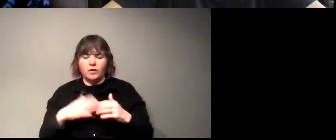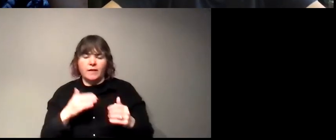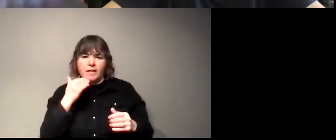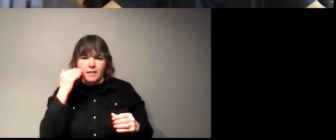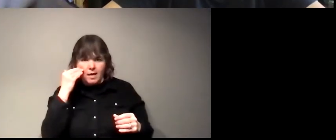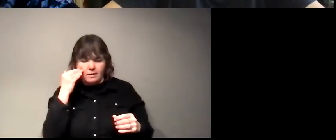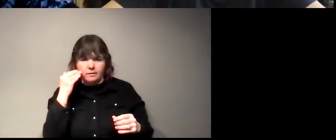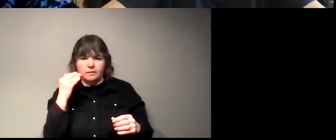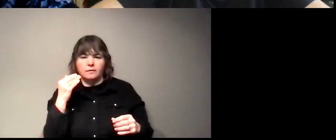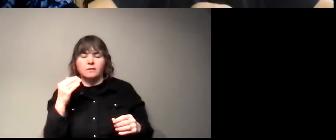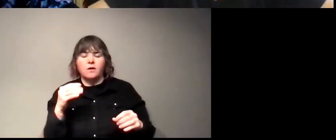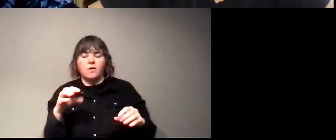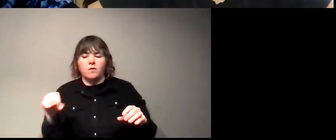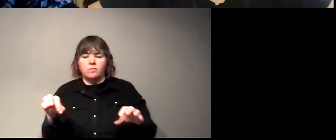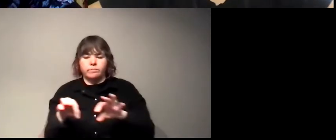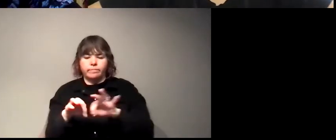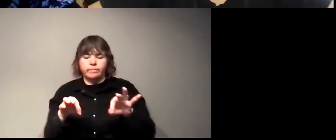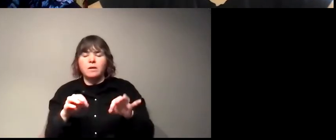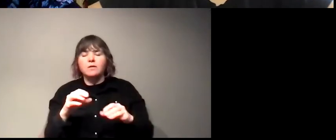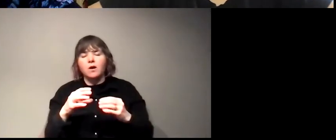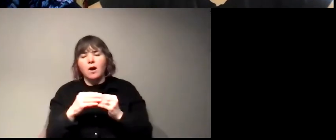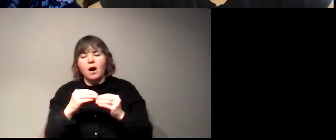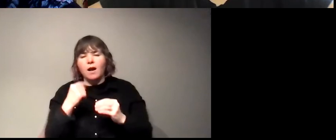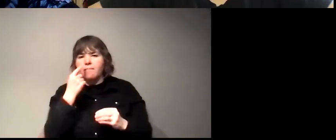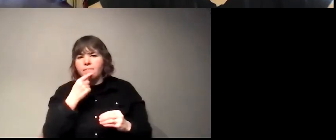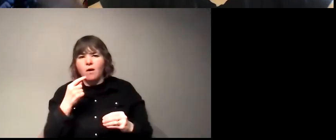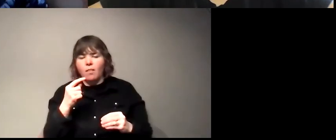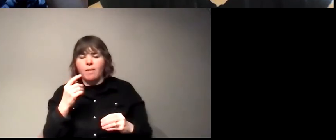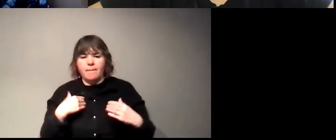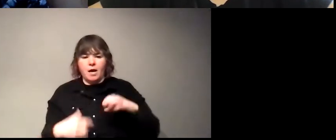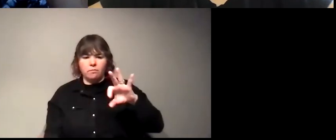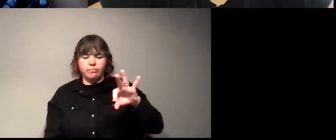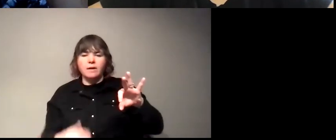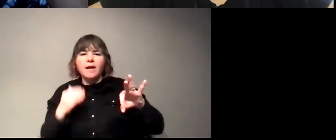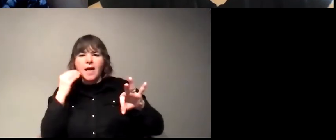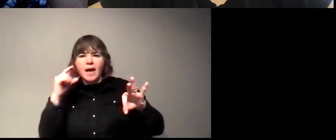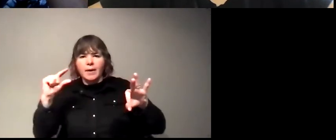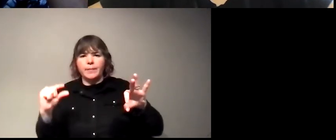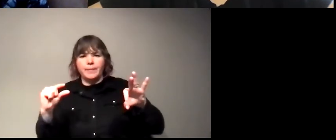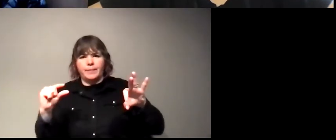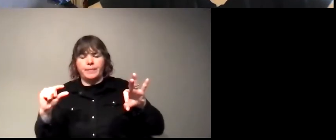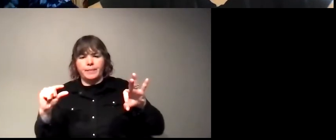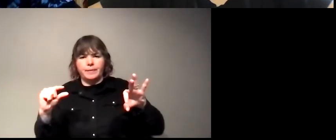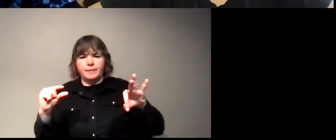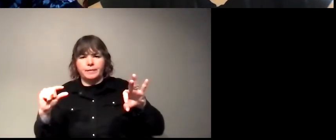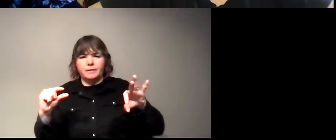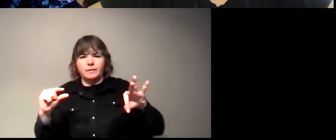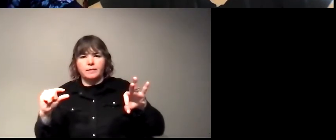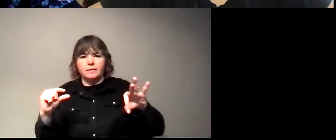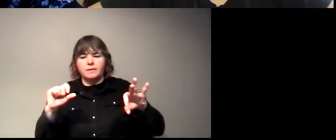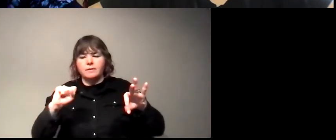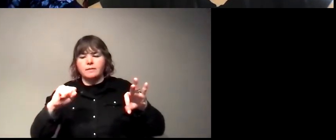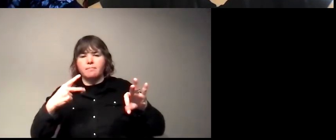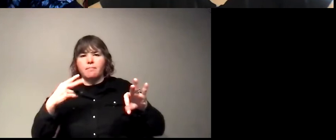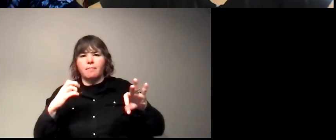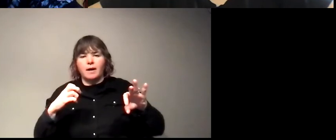So sometimes with cottonmouth, their body could be as thick as this, but their head is only that big. And their spine is